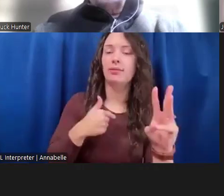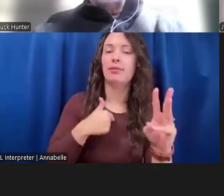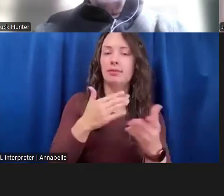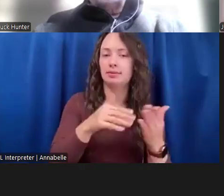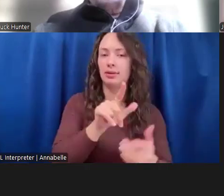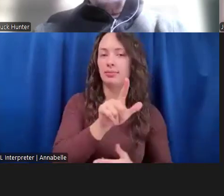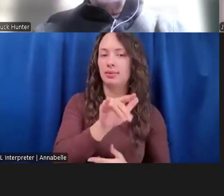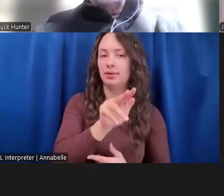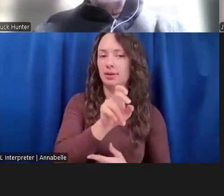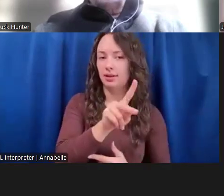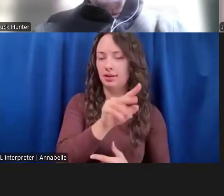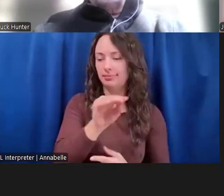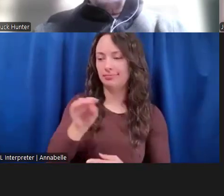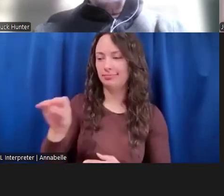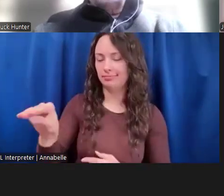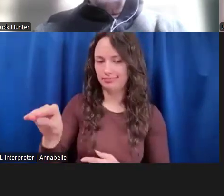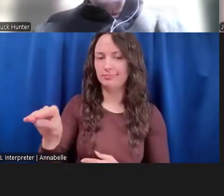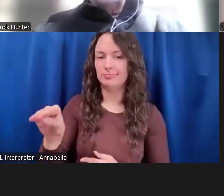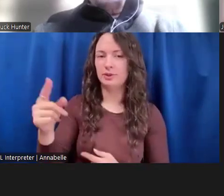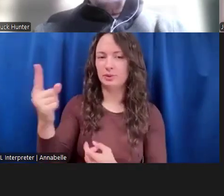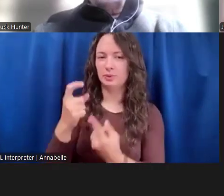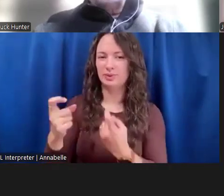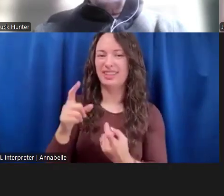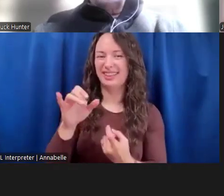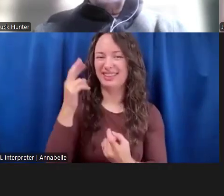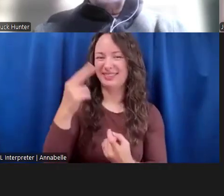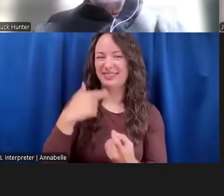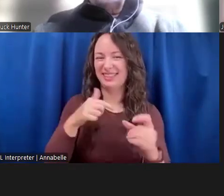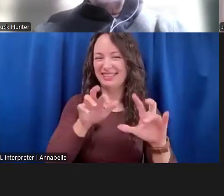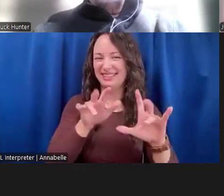those questions. I've been typing some of that in.